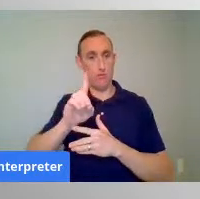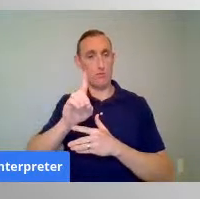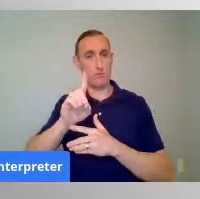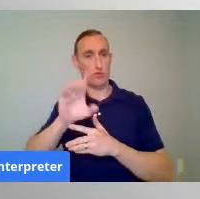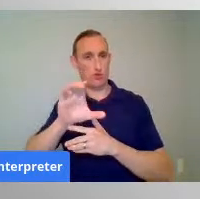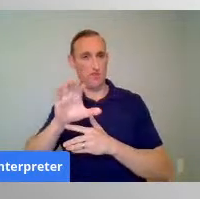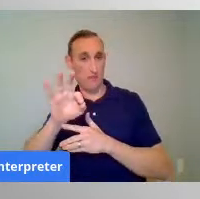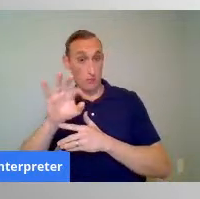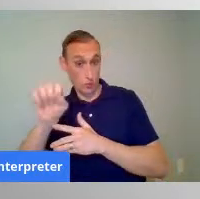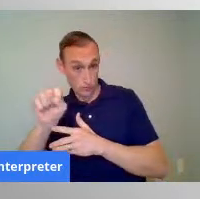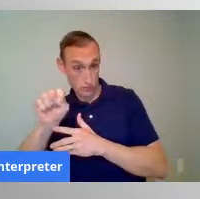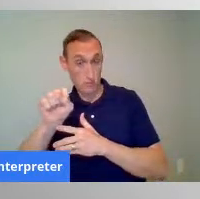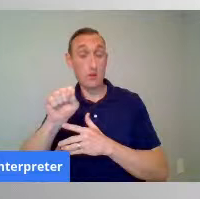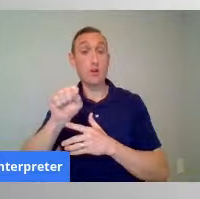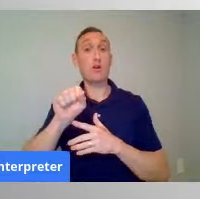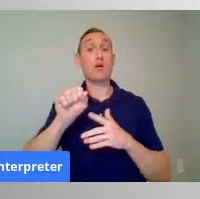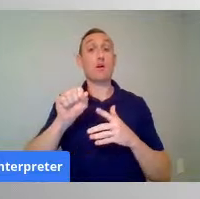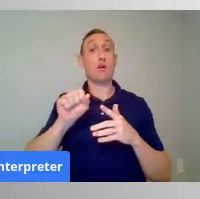one point,